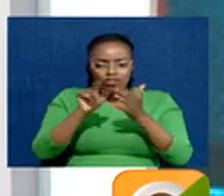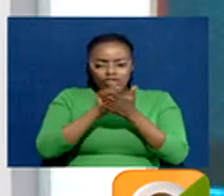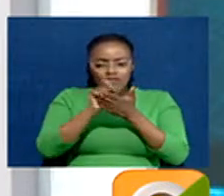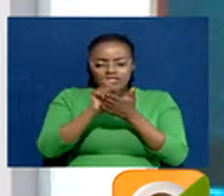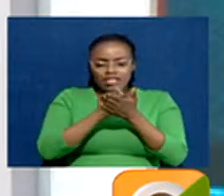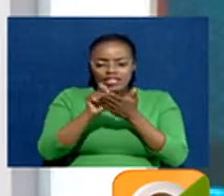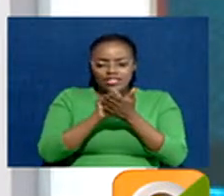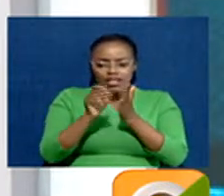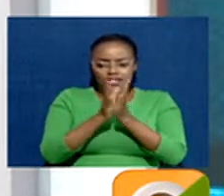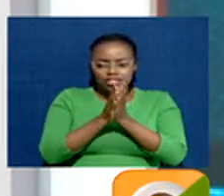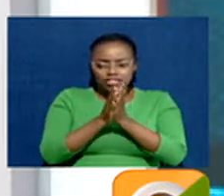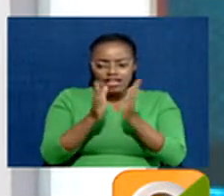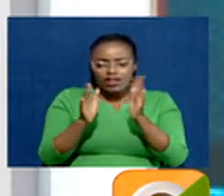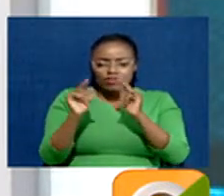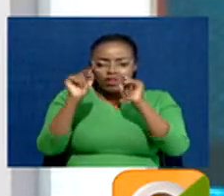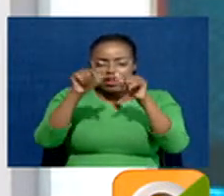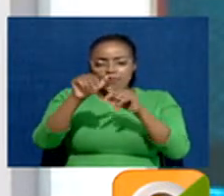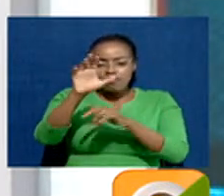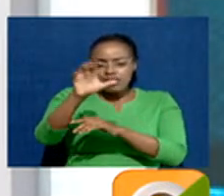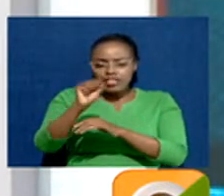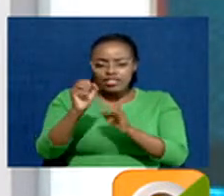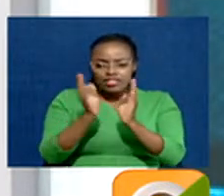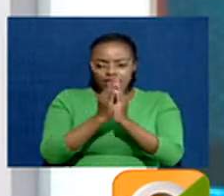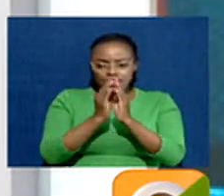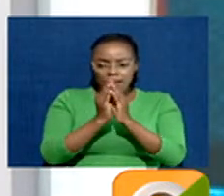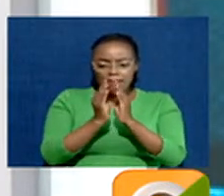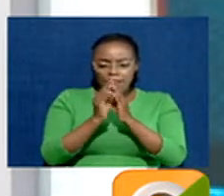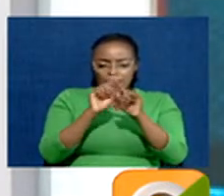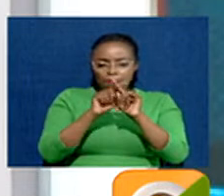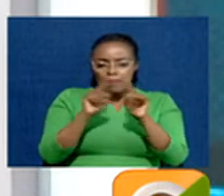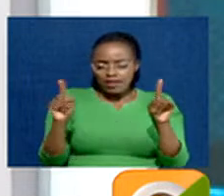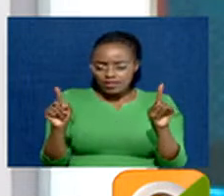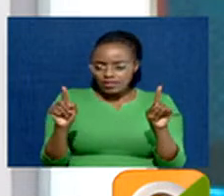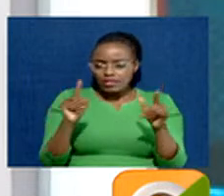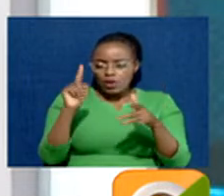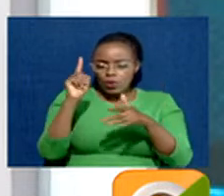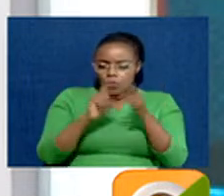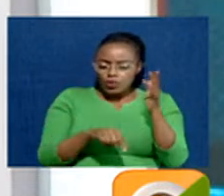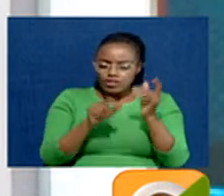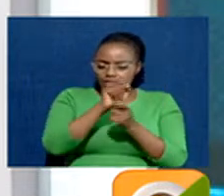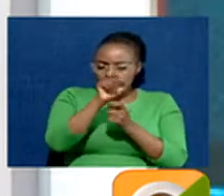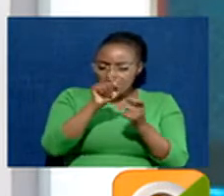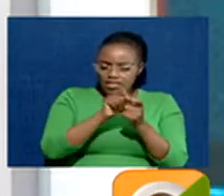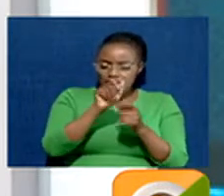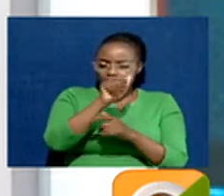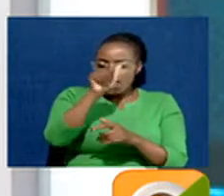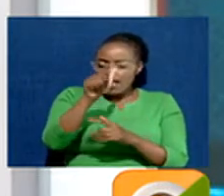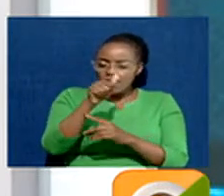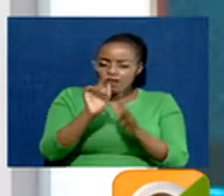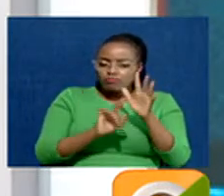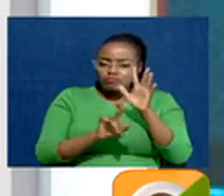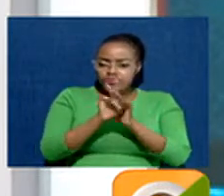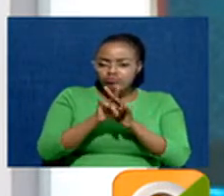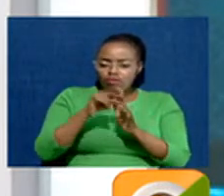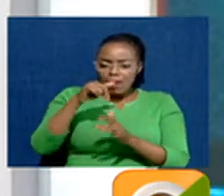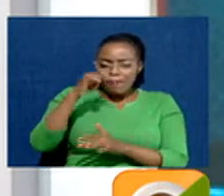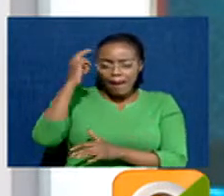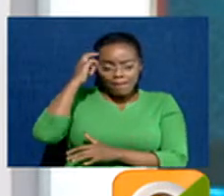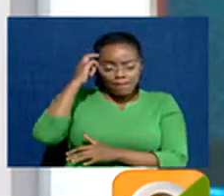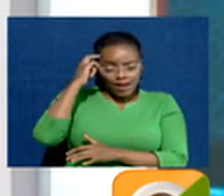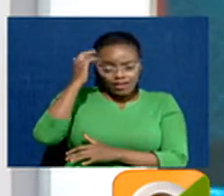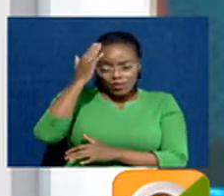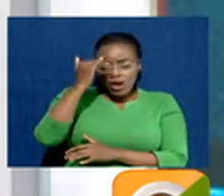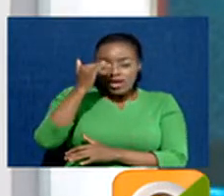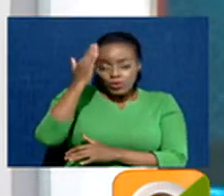general attending cabinet meetings? But also, what else provokes my mind is, today you know who